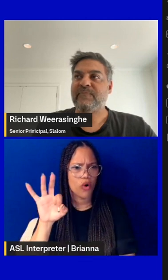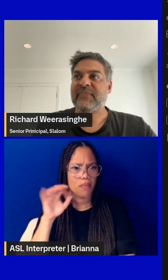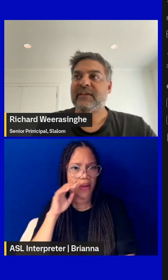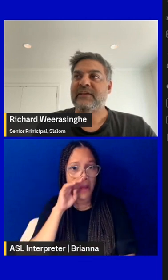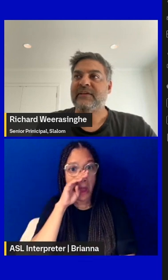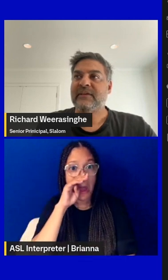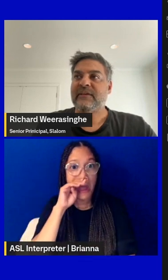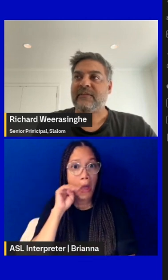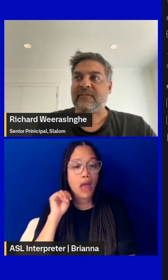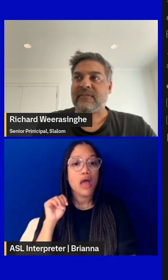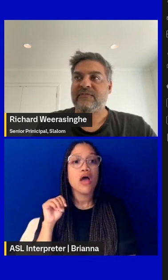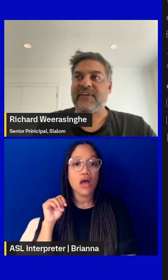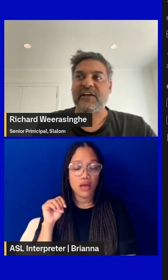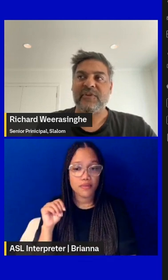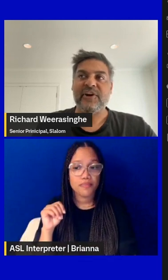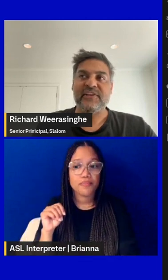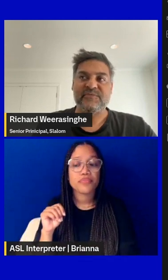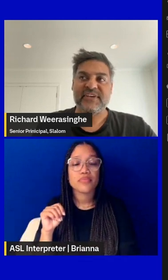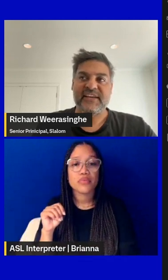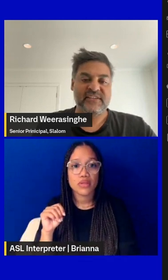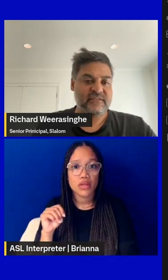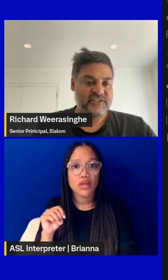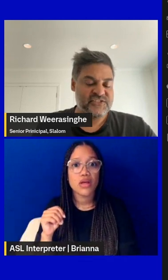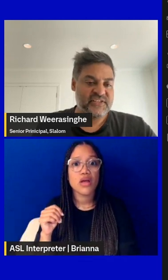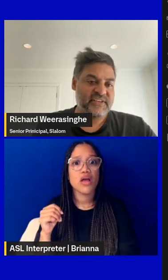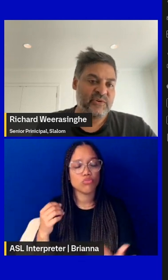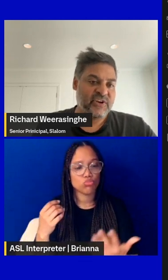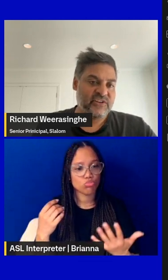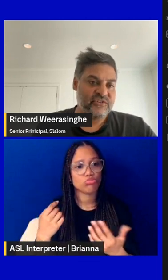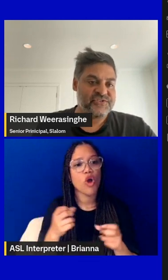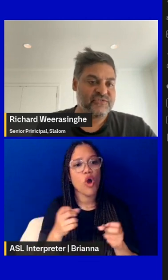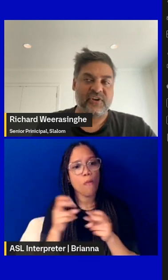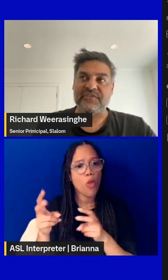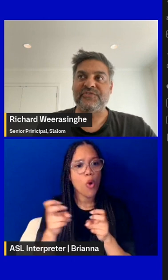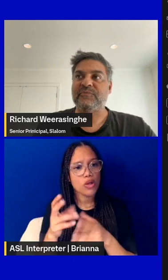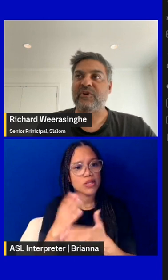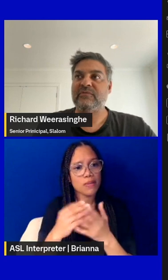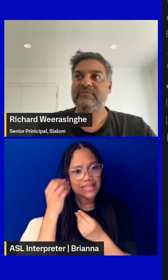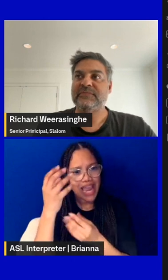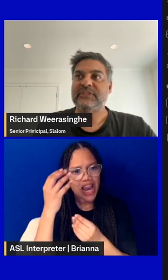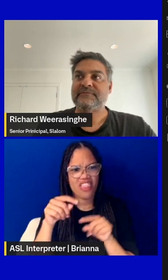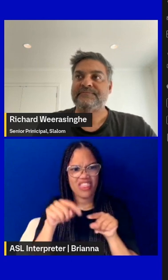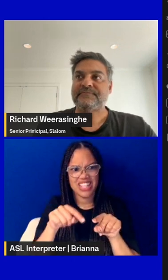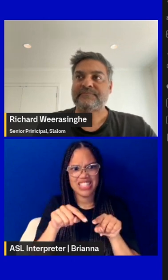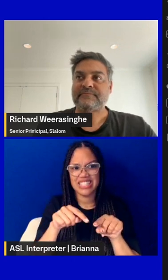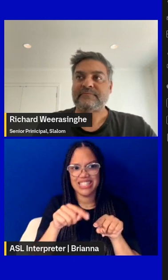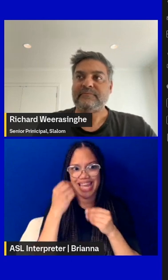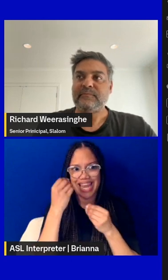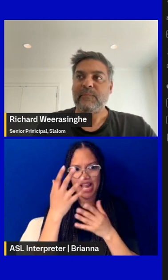We're then uploading some data. This is the data we're going to use to fine-tune the model.